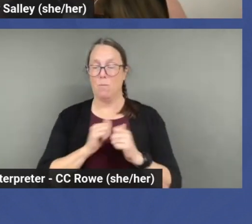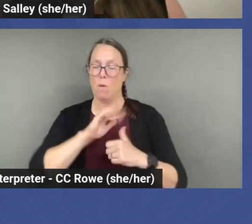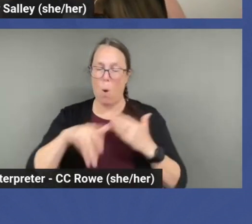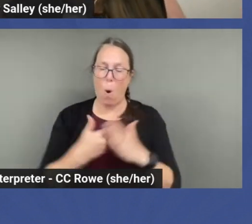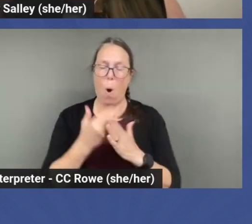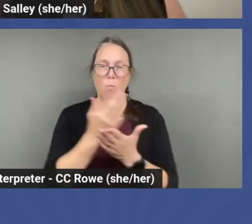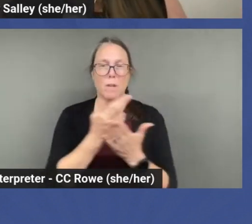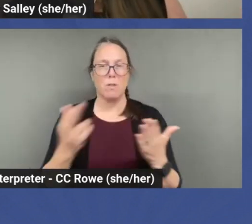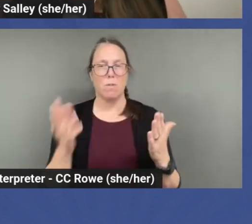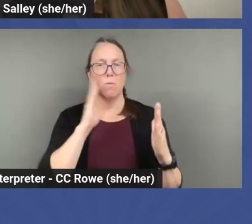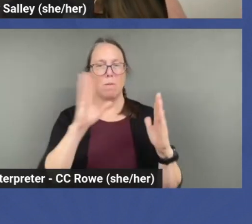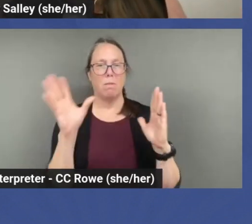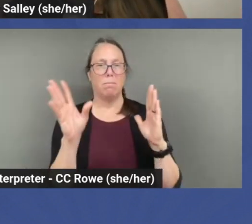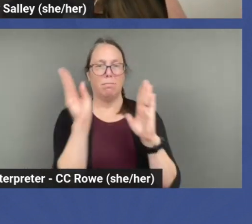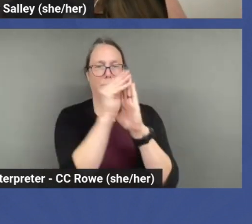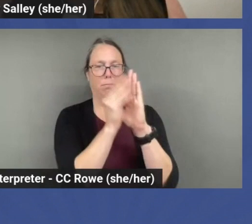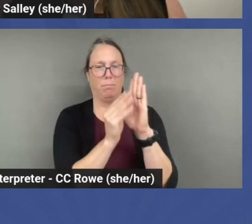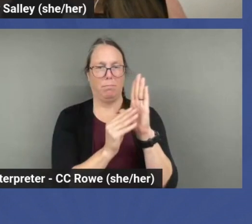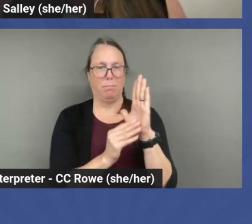everybody.